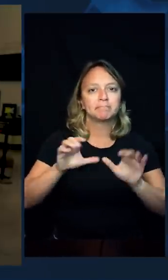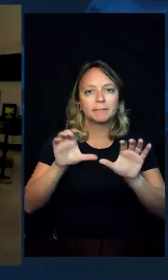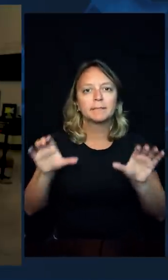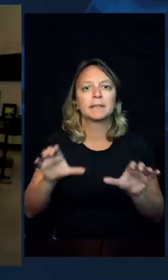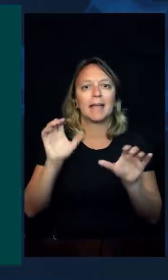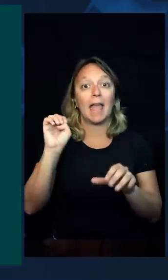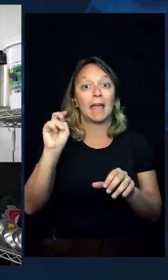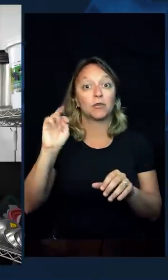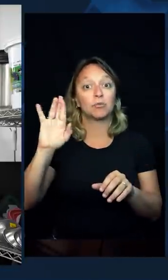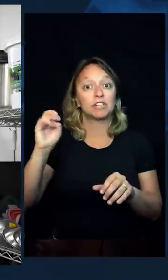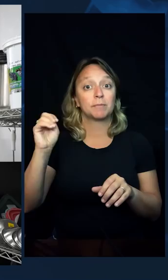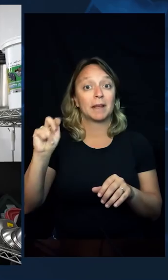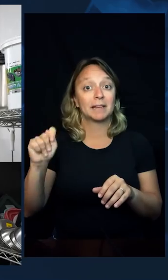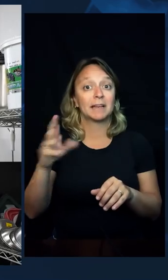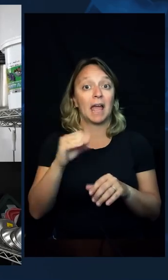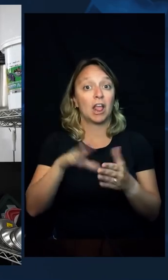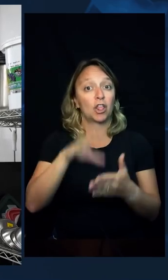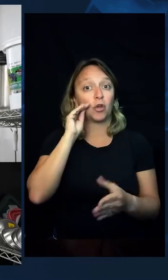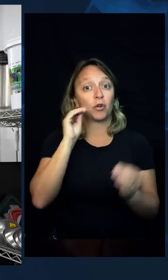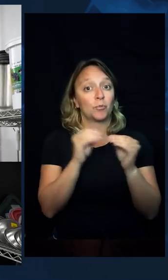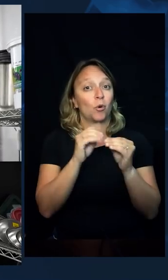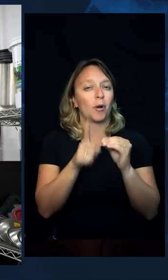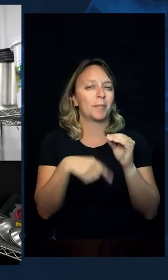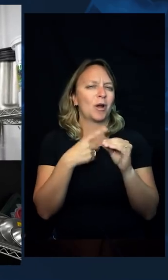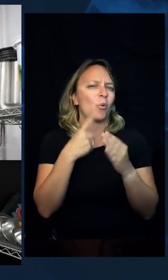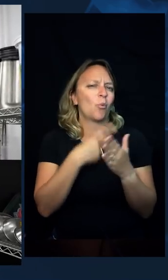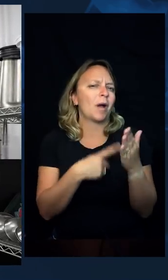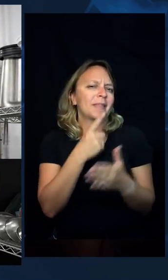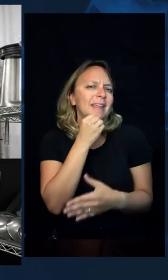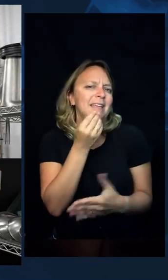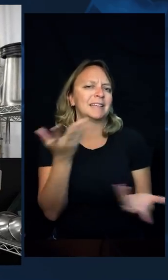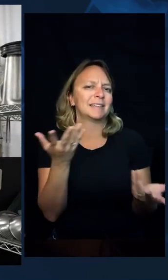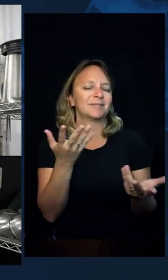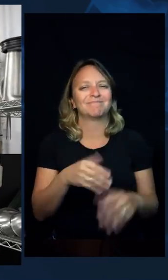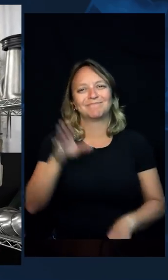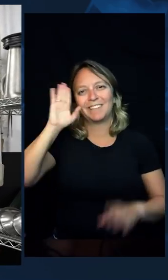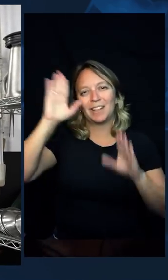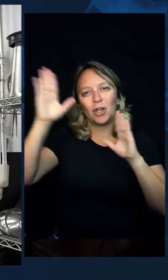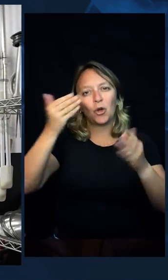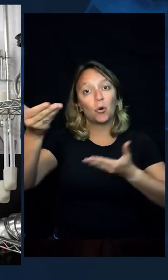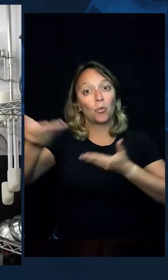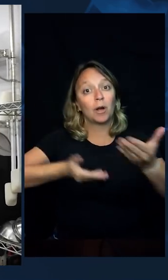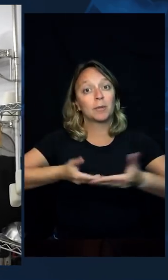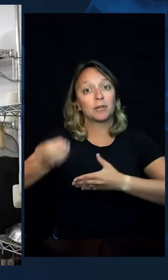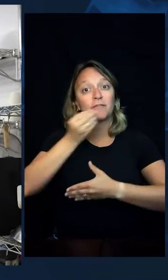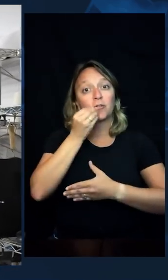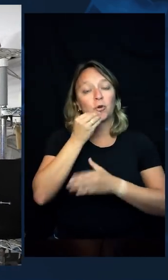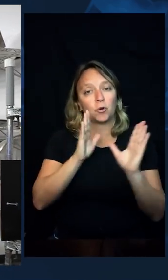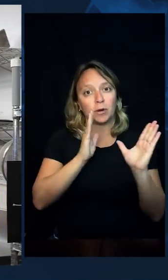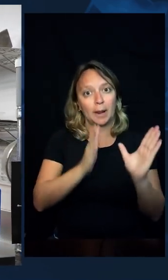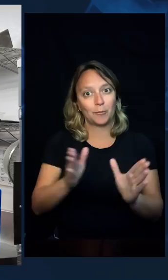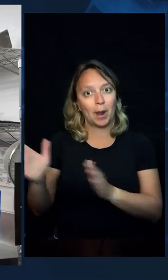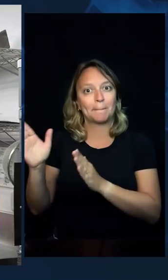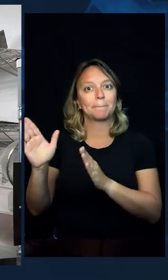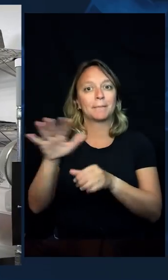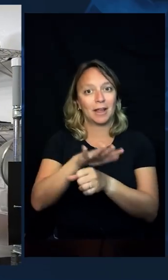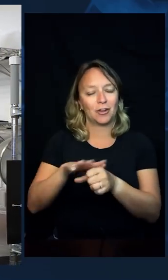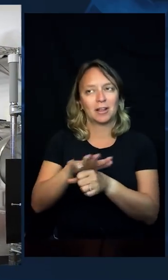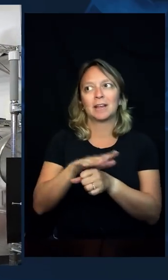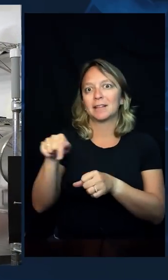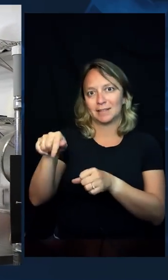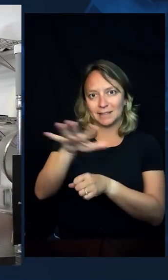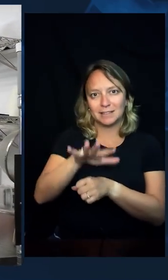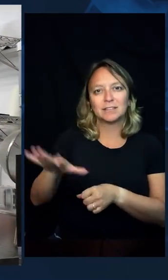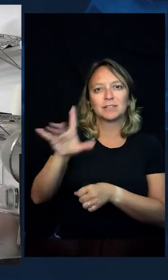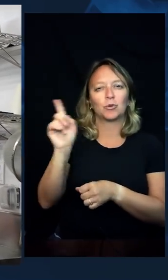what they eat. Hello everyone, welcome to one of our food prep areas. This is the area that I do most of our diets for the exhibits and species